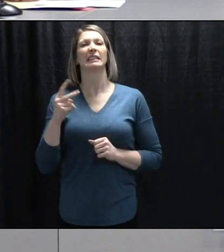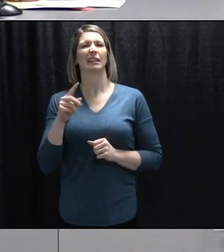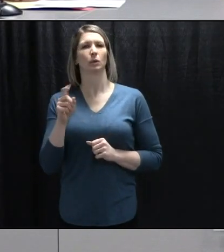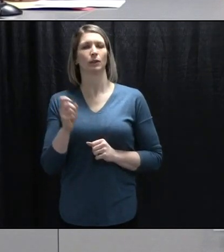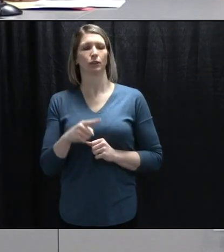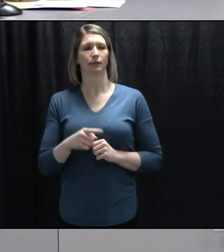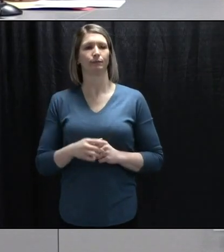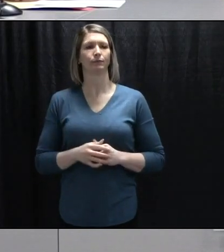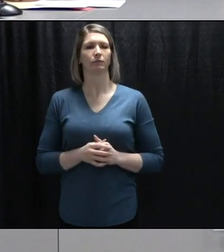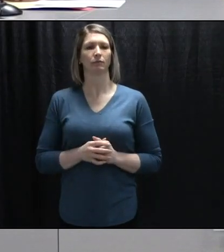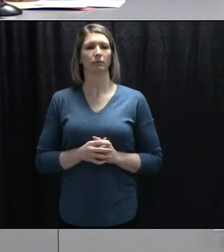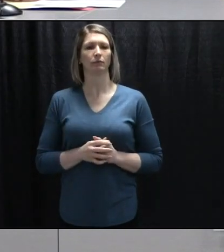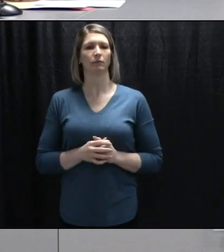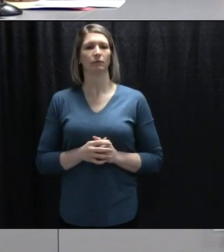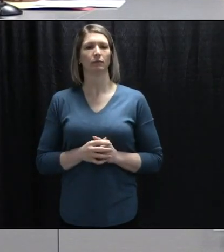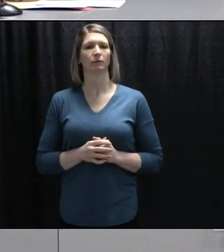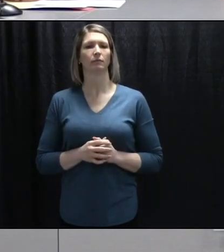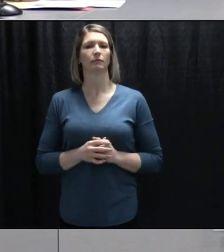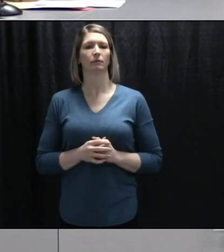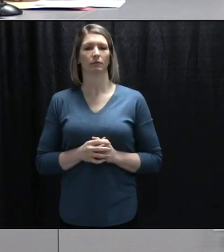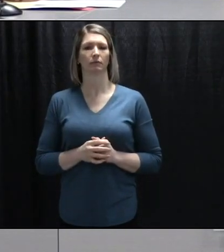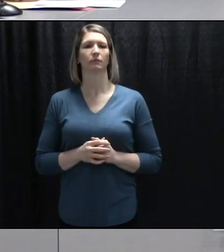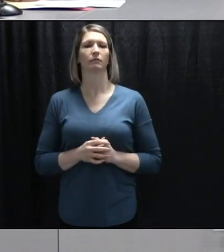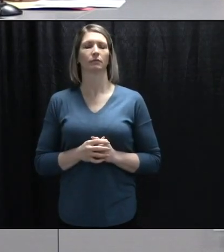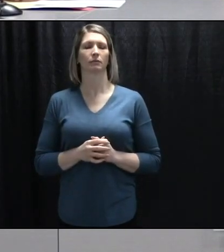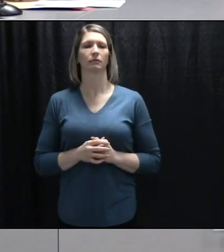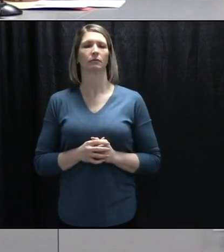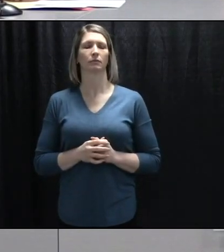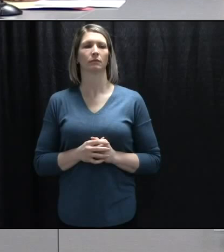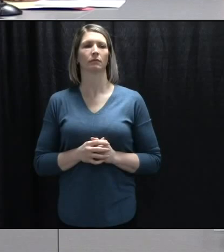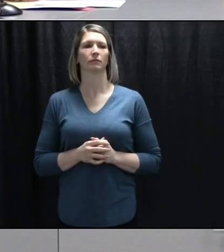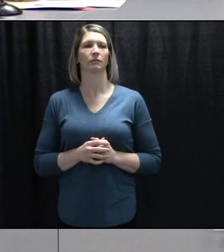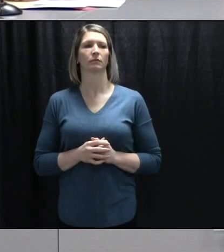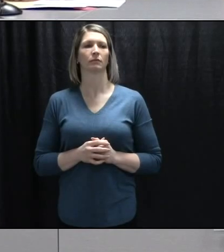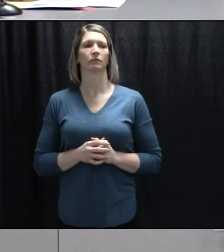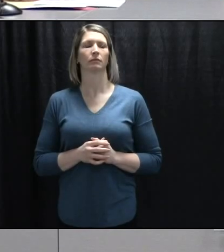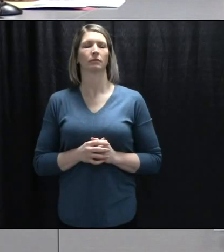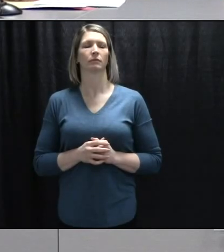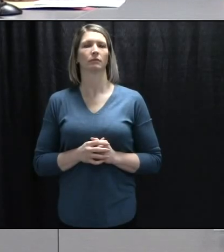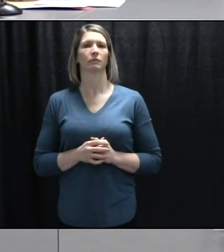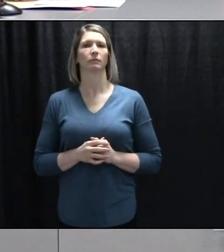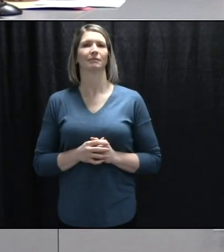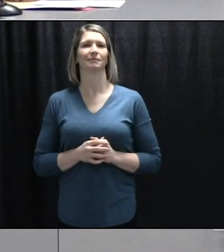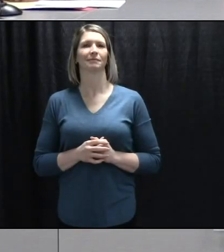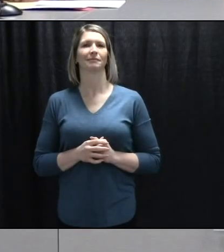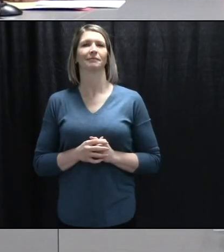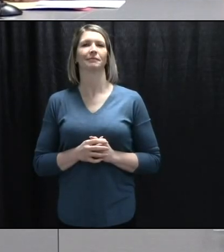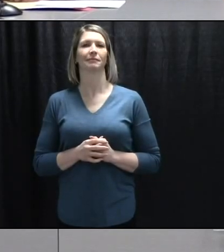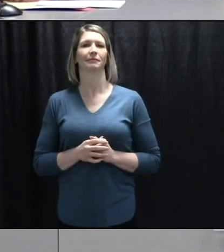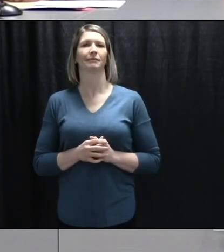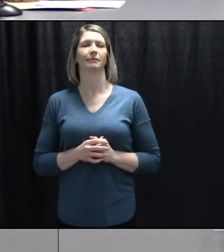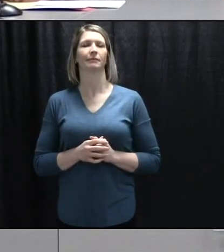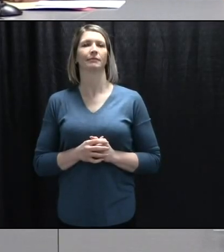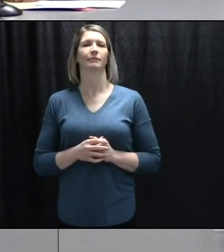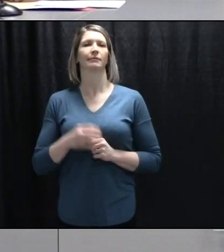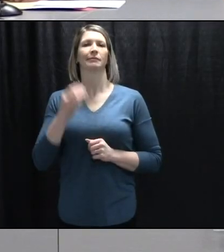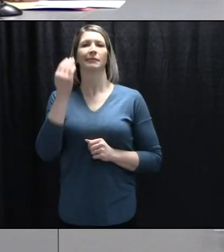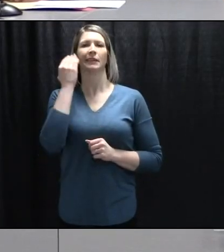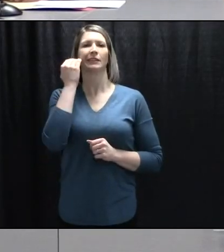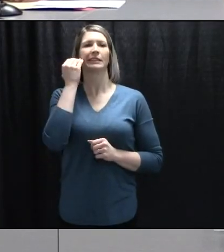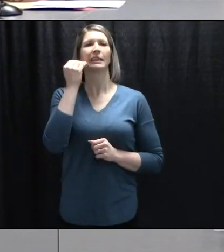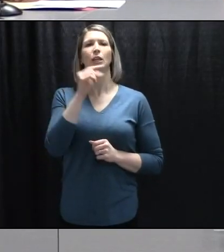that the mayor of Goose Bay and their MP following the Nalcor